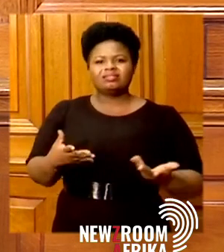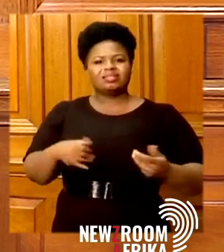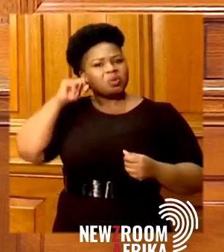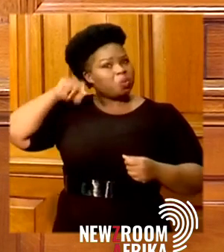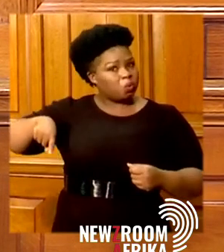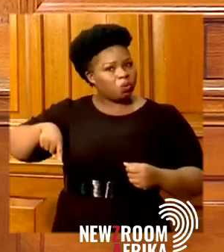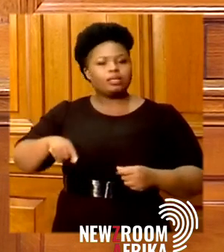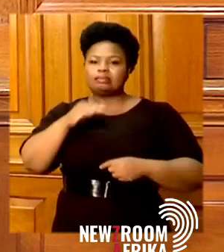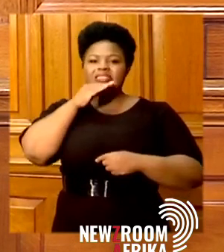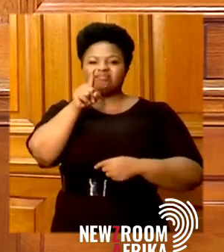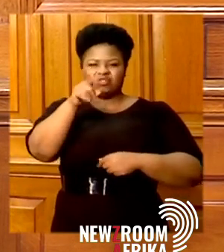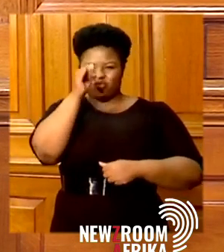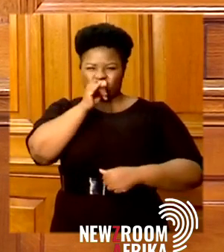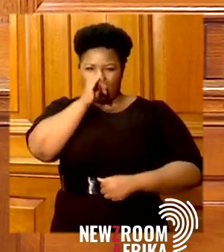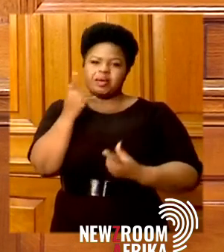a criminal offense.